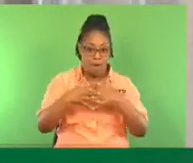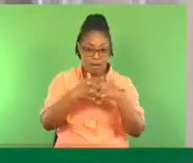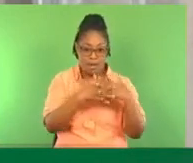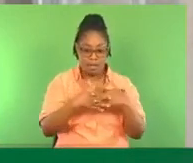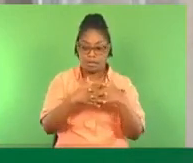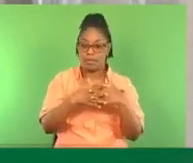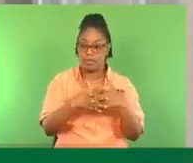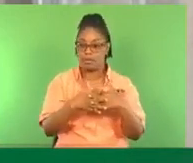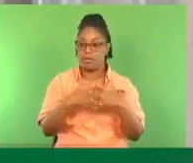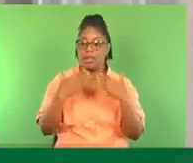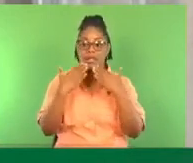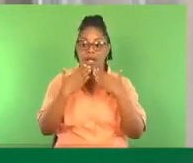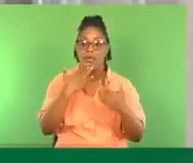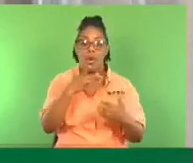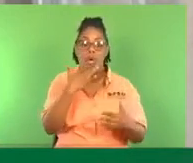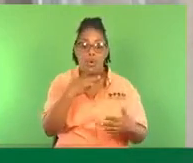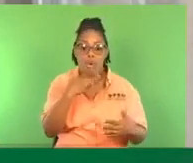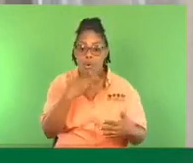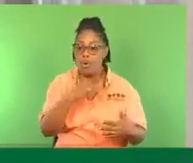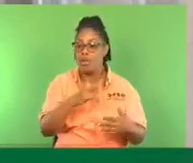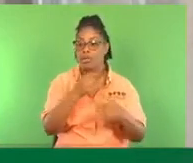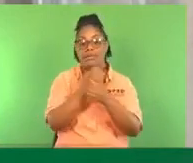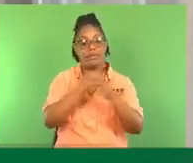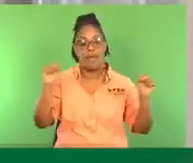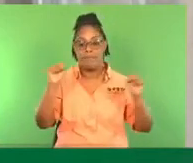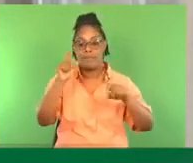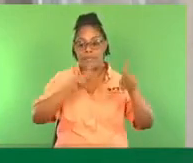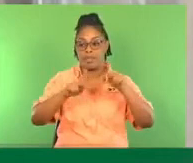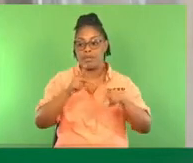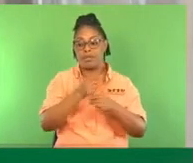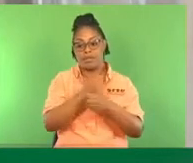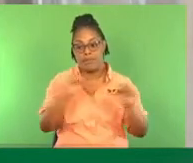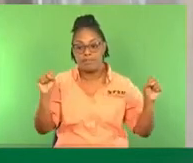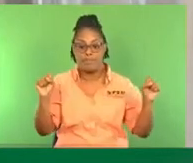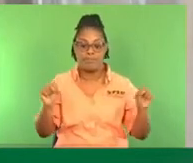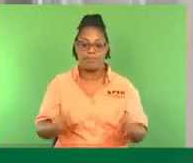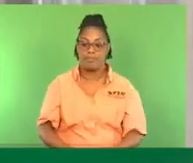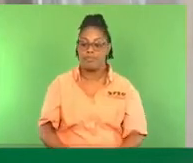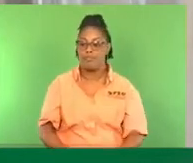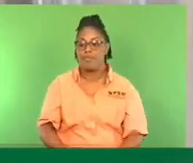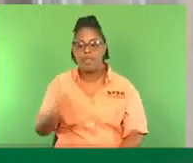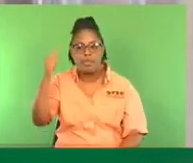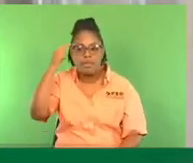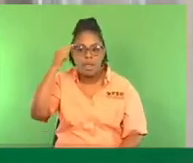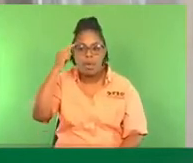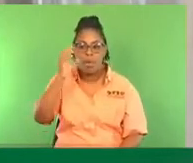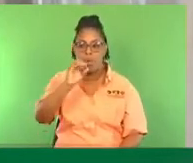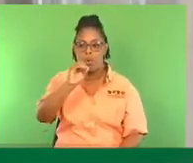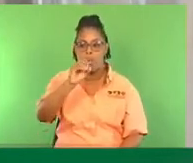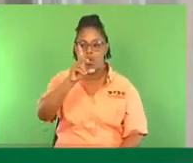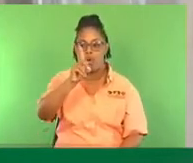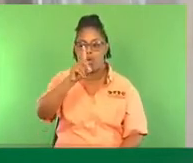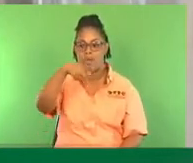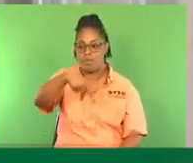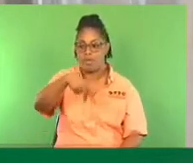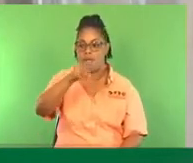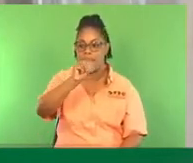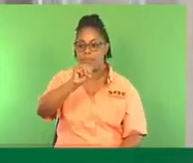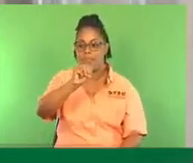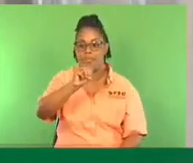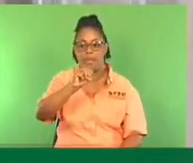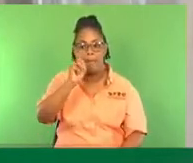It was myself and my staff. I want to say it's time the disaster management unit be upgraded in Sangre